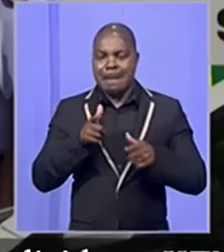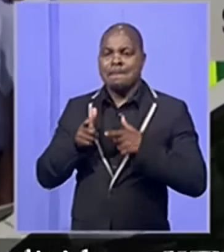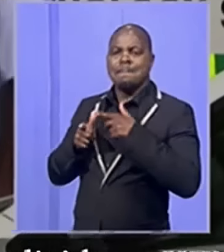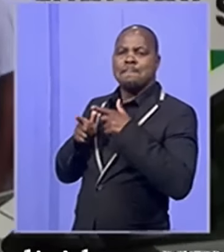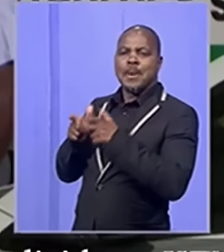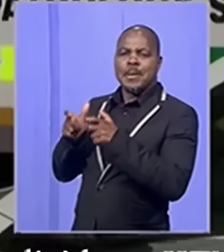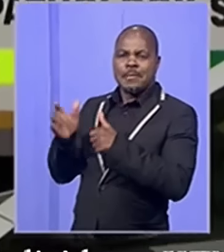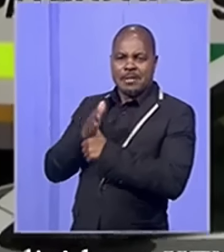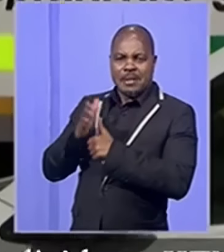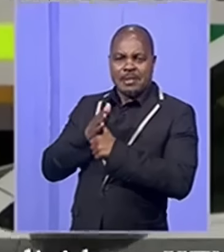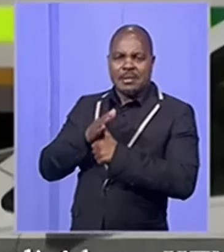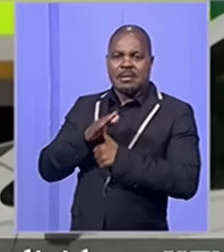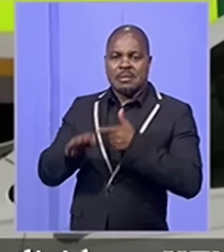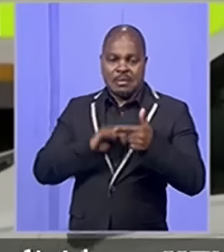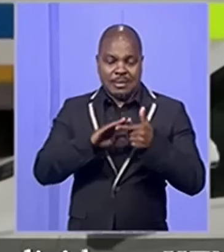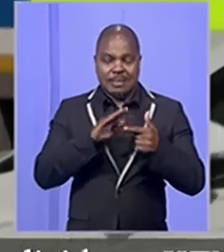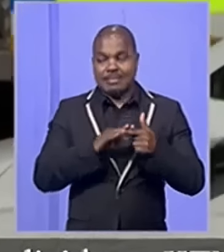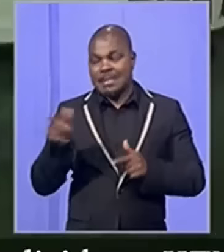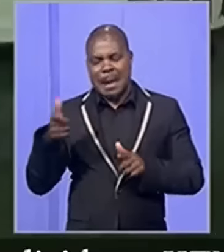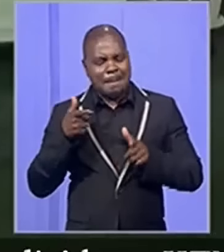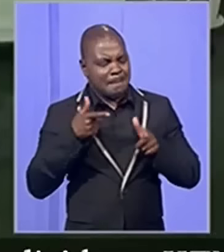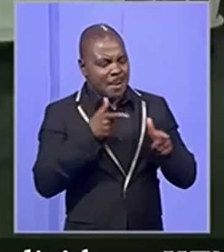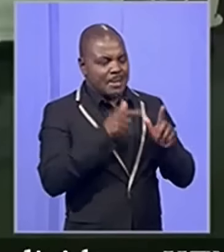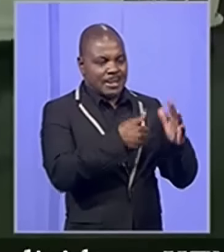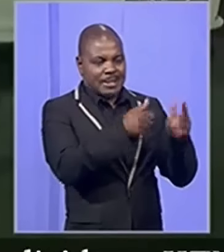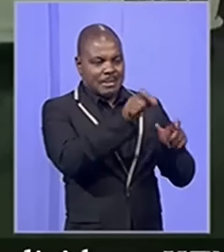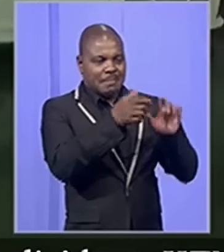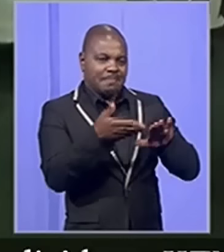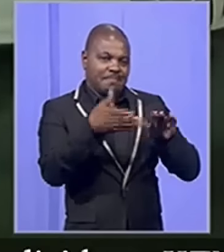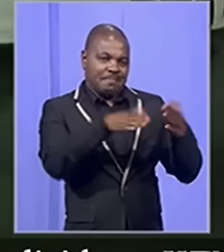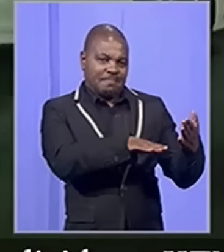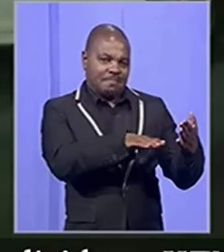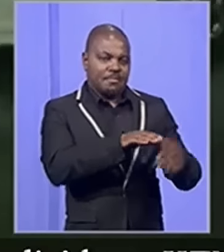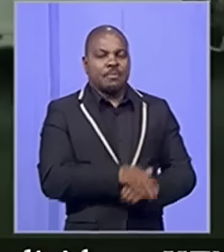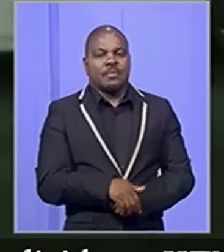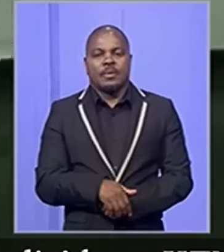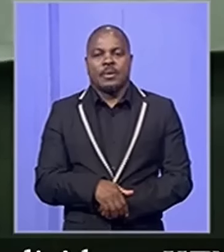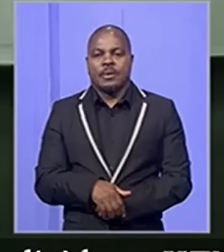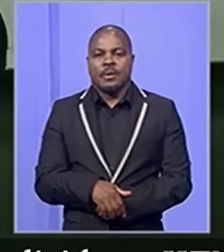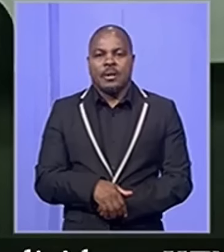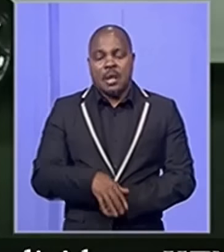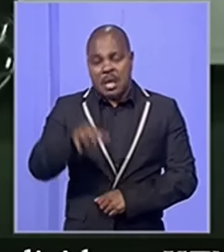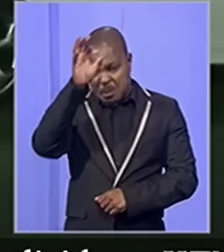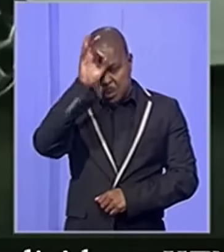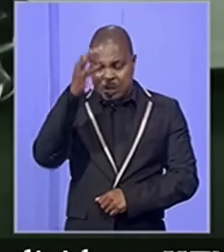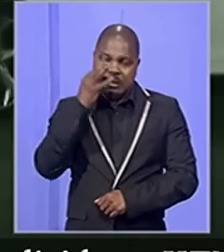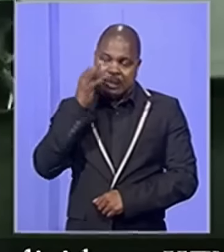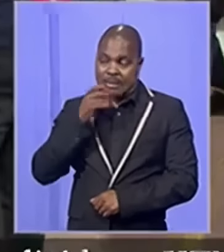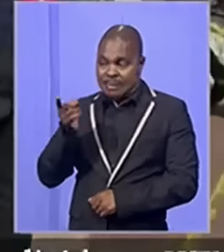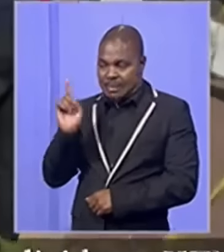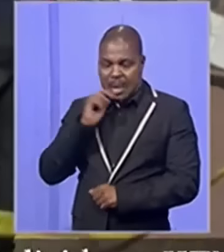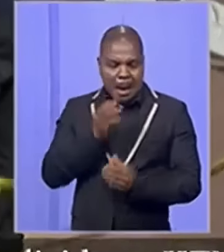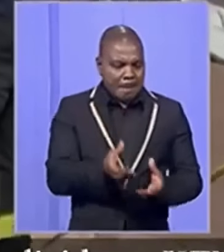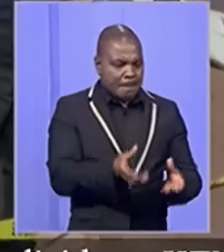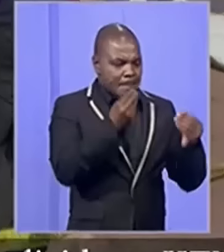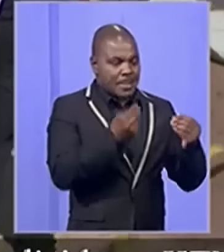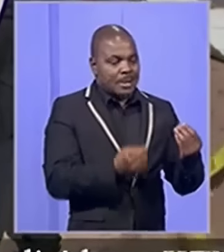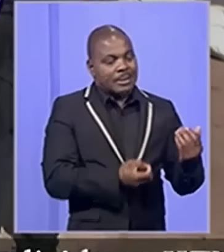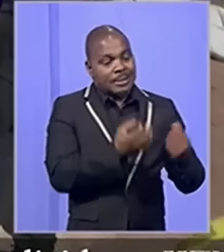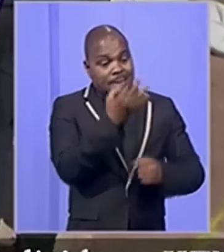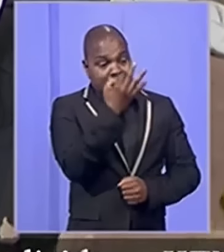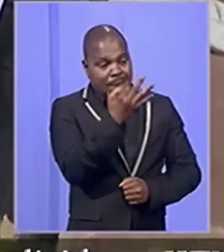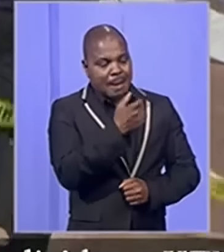thuntsa. Babelaelwa ba le 6 ba tlhokafetse mo lefelong la tiragalo moraga go thuntsiwa. Mapodisi a re a fitlheletse dithunya di le 3